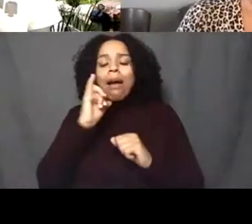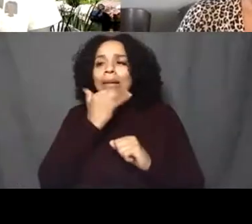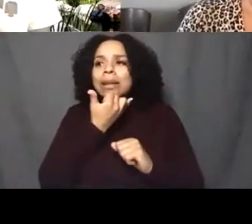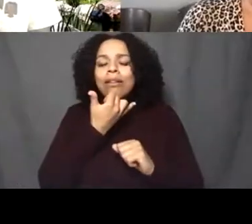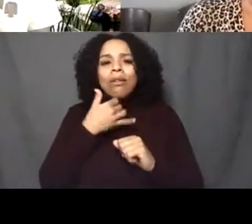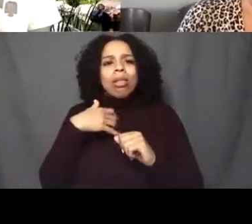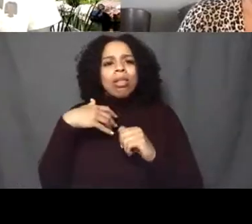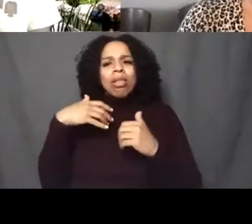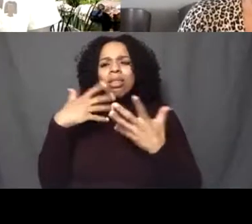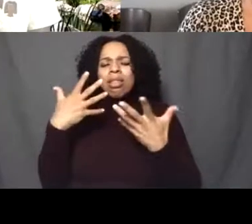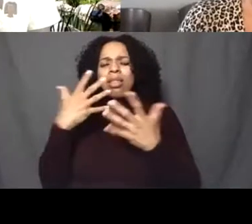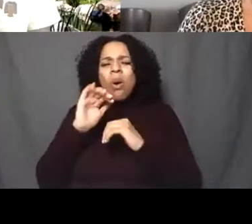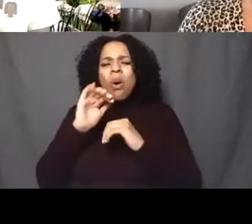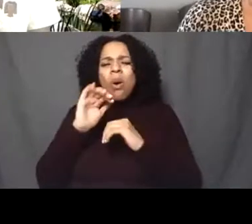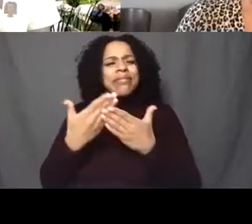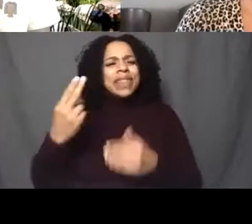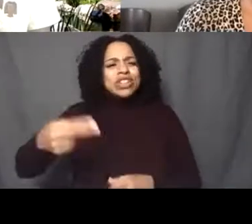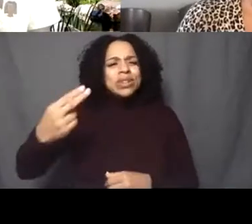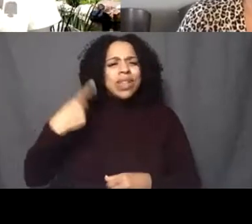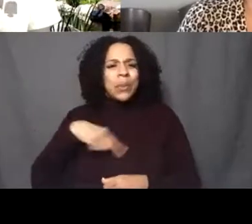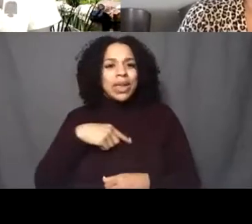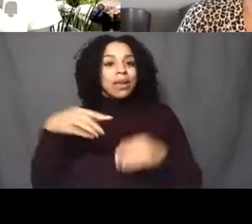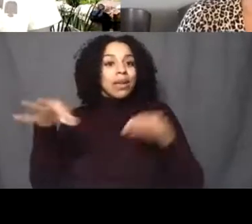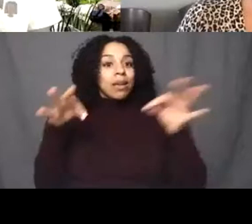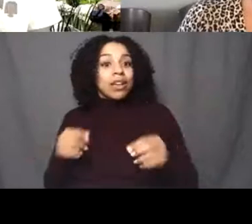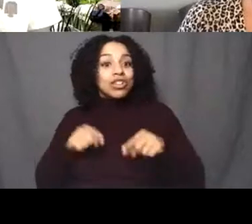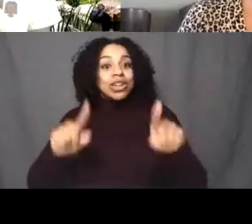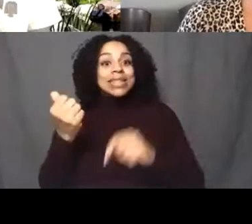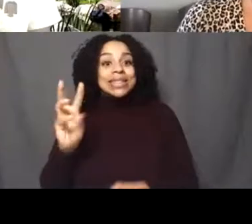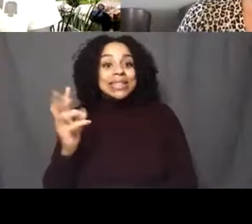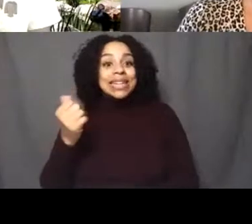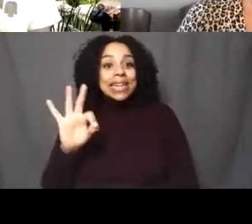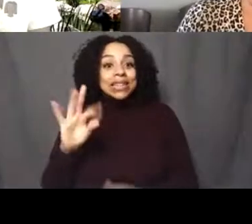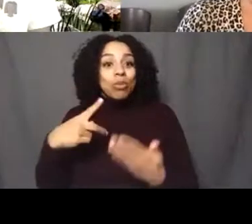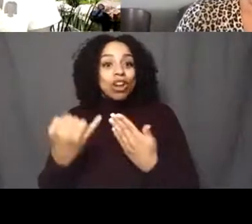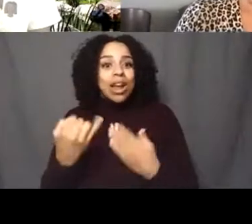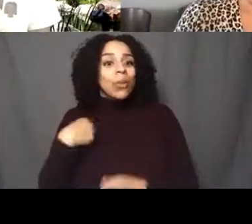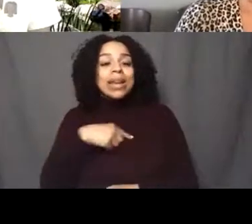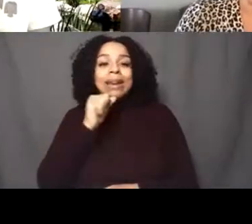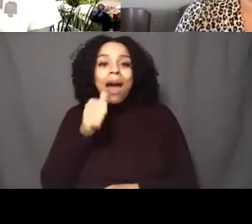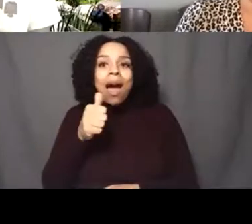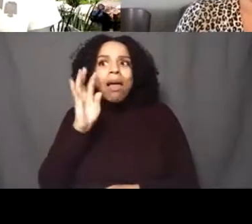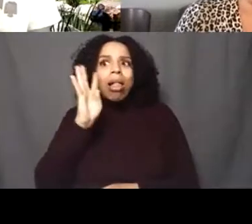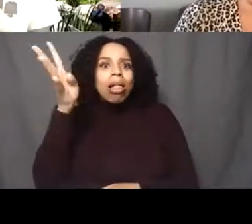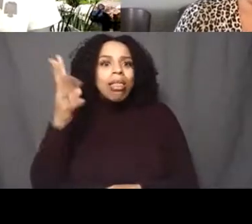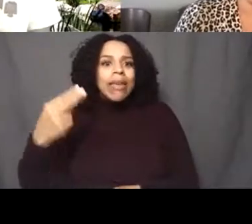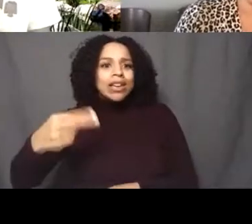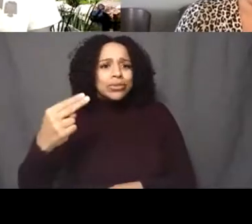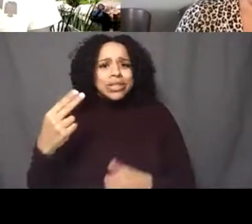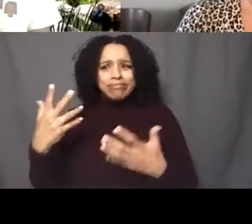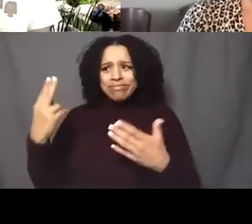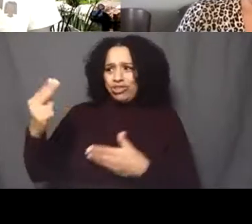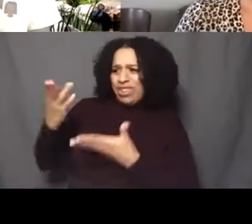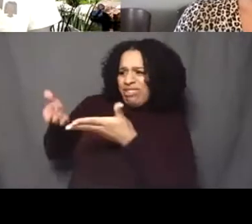we talk about in the 1619 Project, we didn't create. That history exists, that history has been, that scholarship has been ongoing